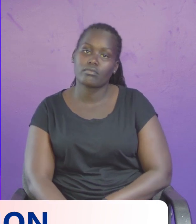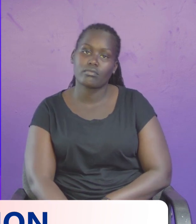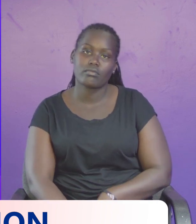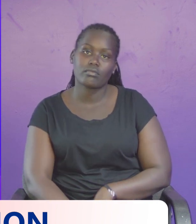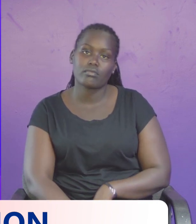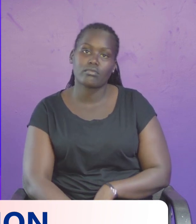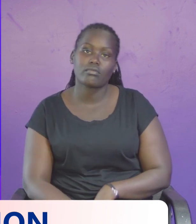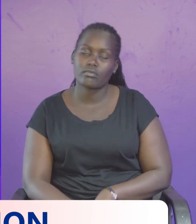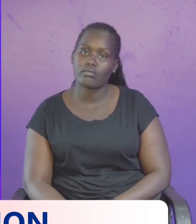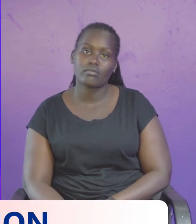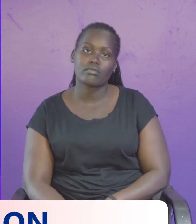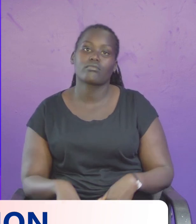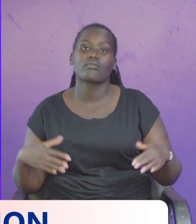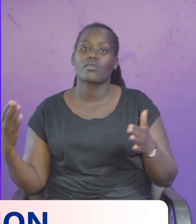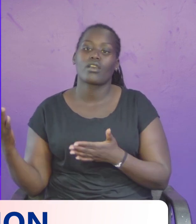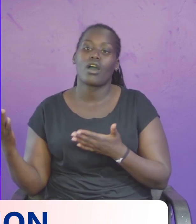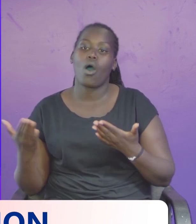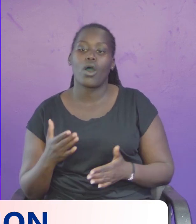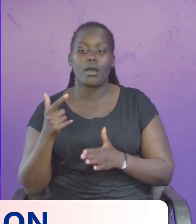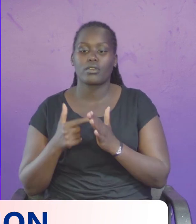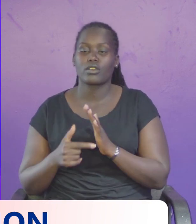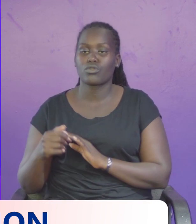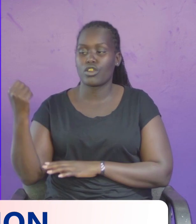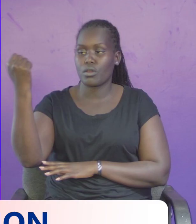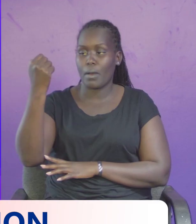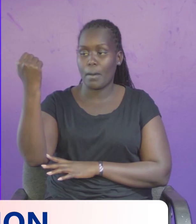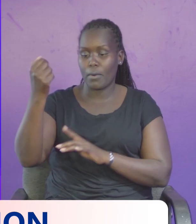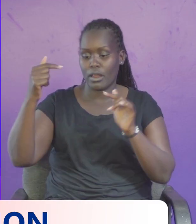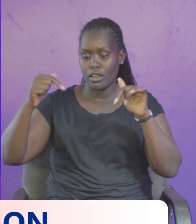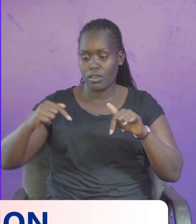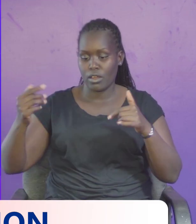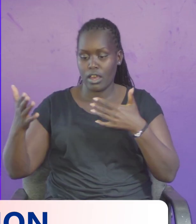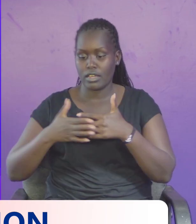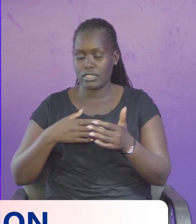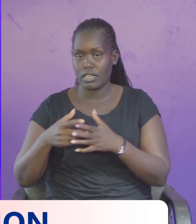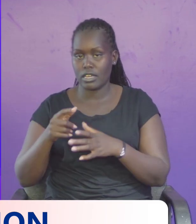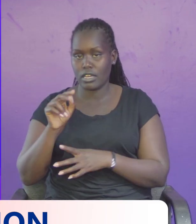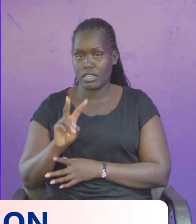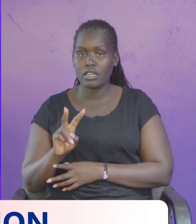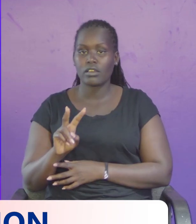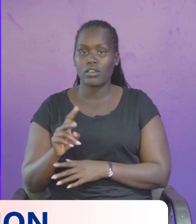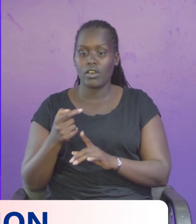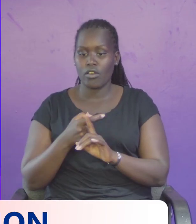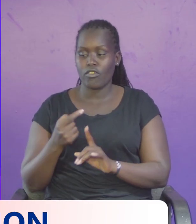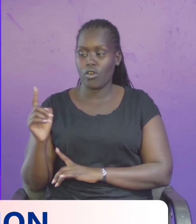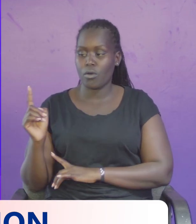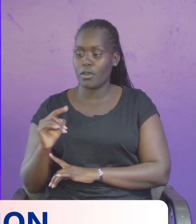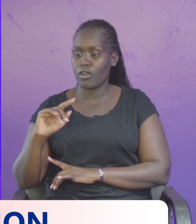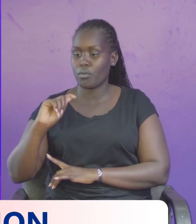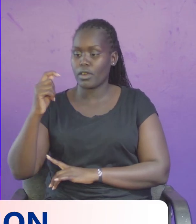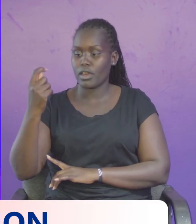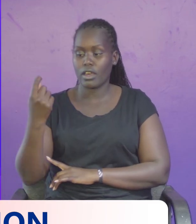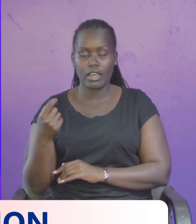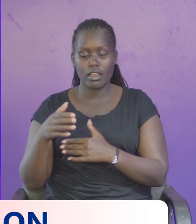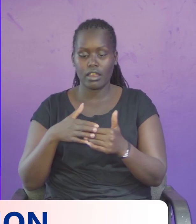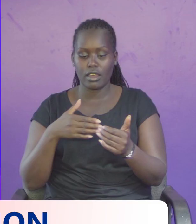Welcome, karibu sana. This is Politics Today hapa Science TV, right from Nairobi, Kenya.